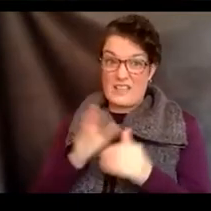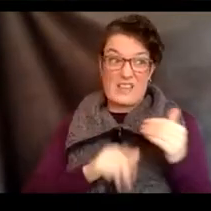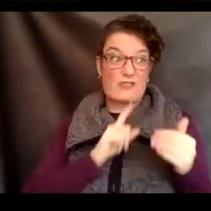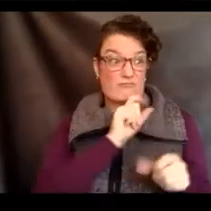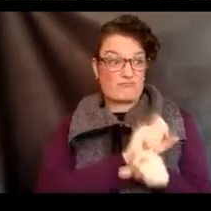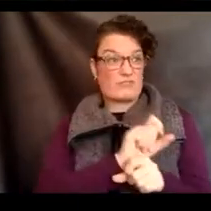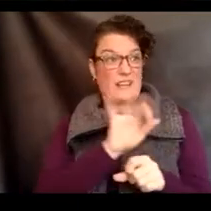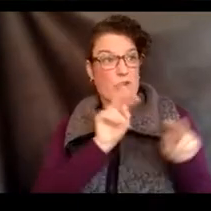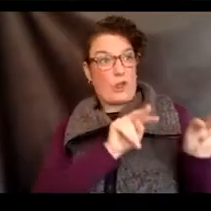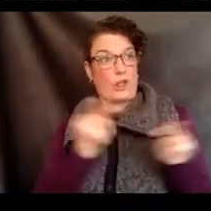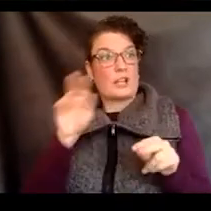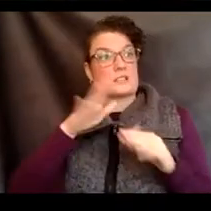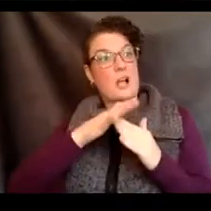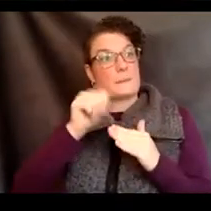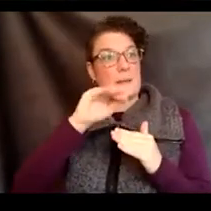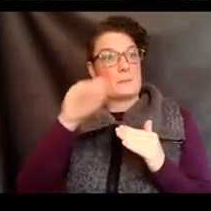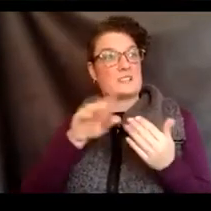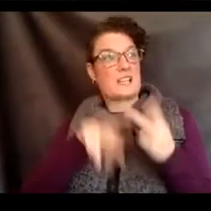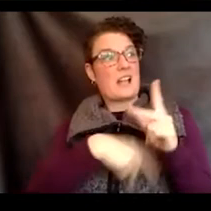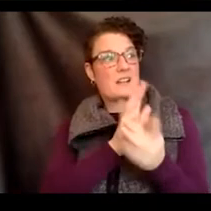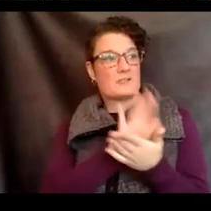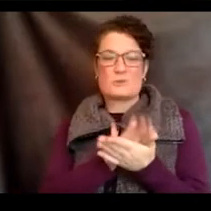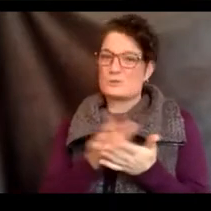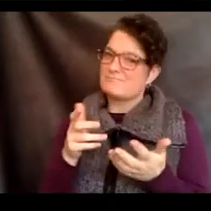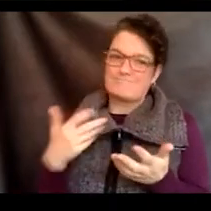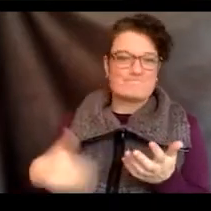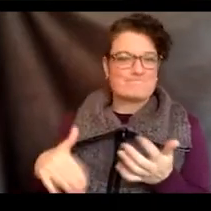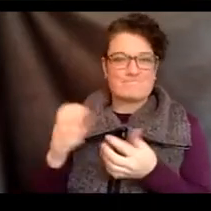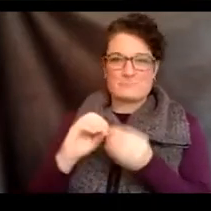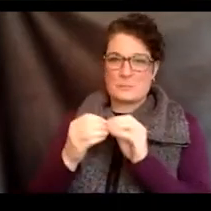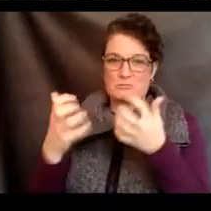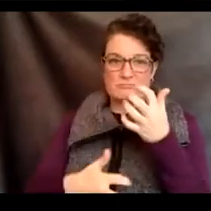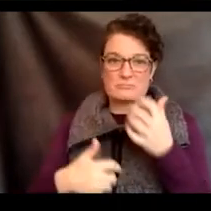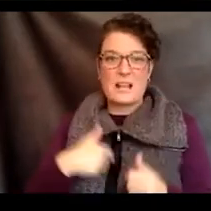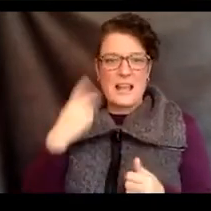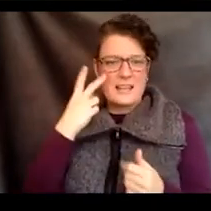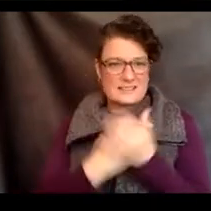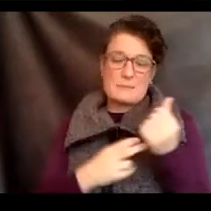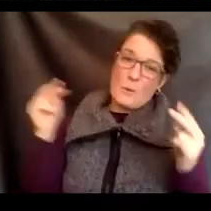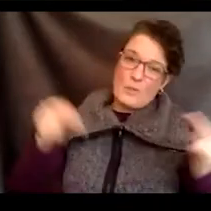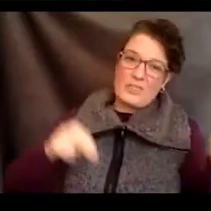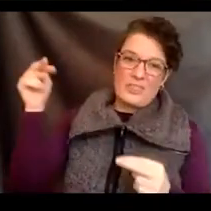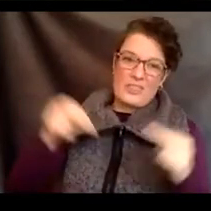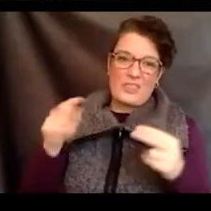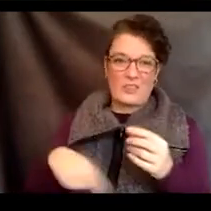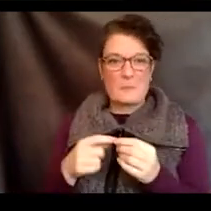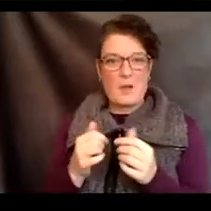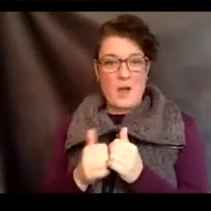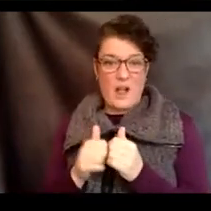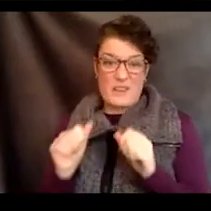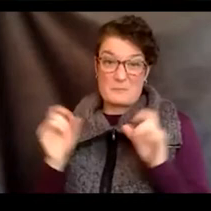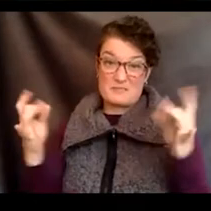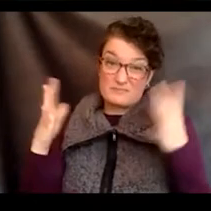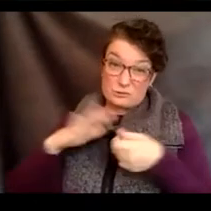top 10% kind of school. So I see both sides of how it can be very stressful for